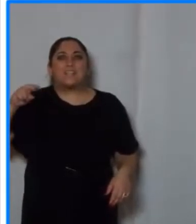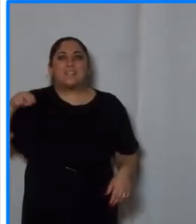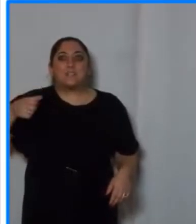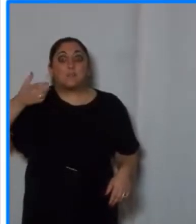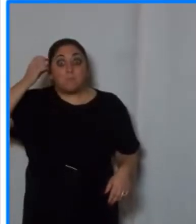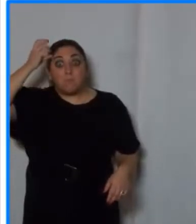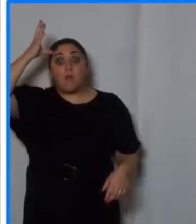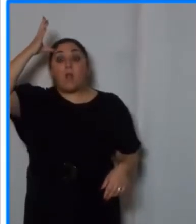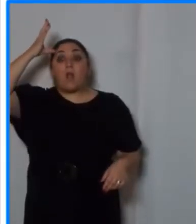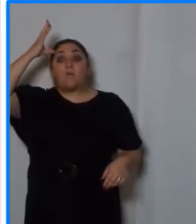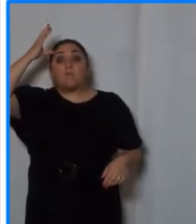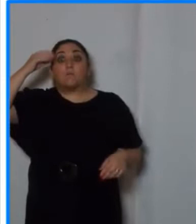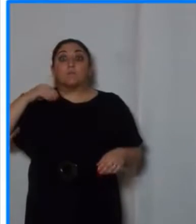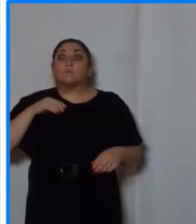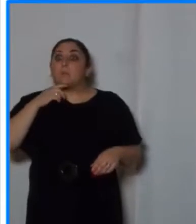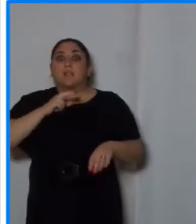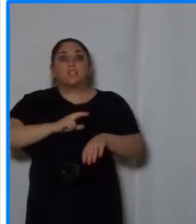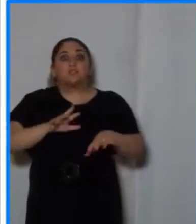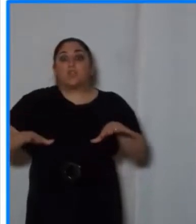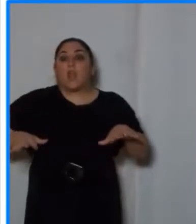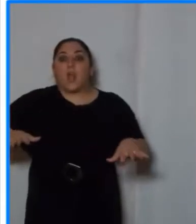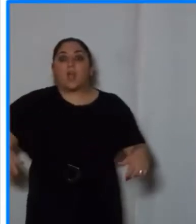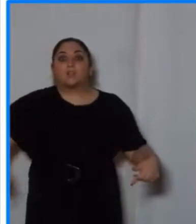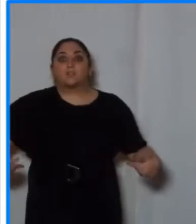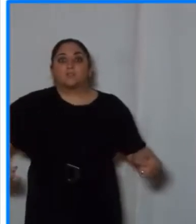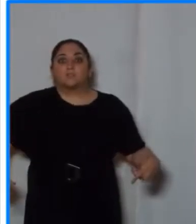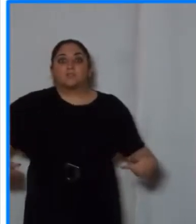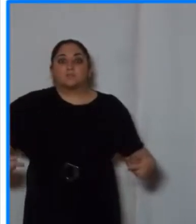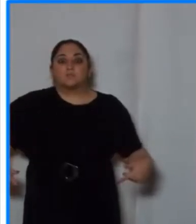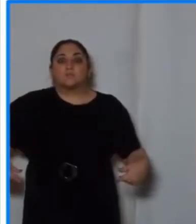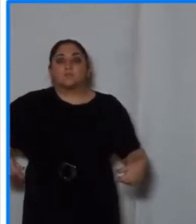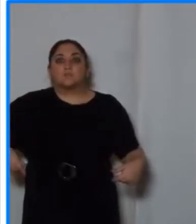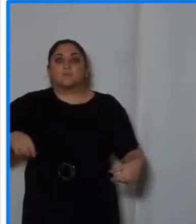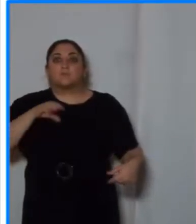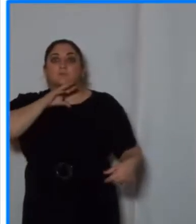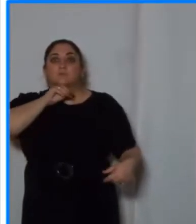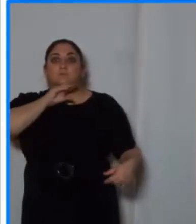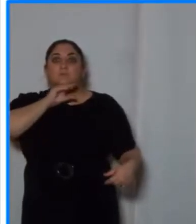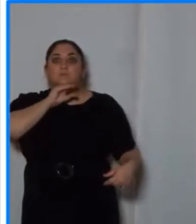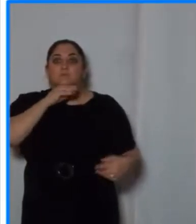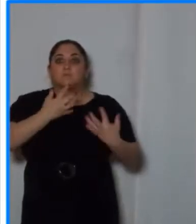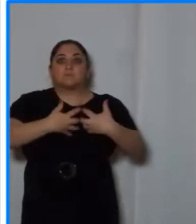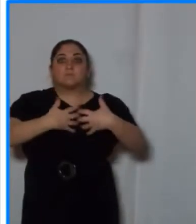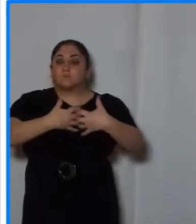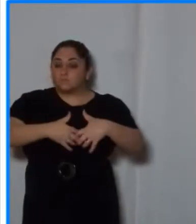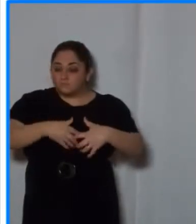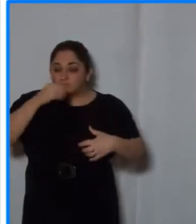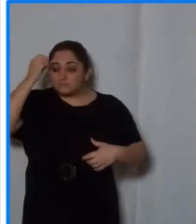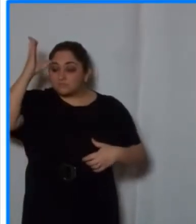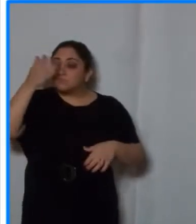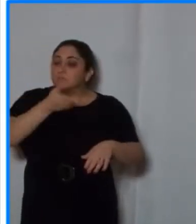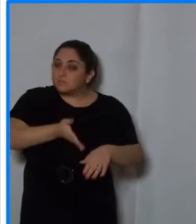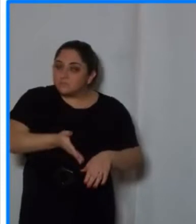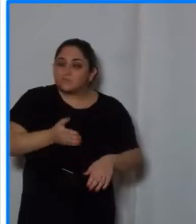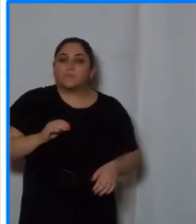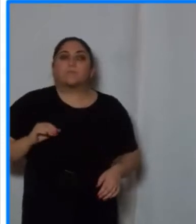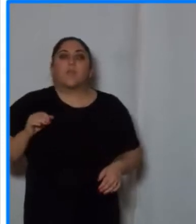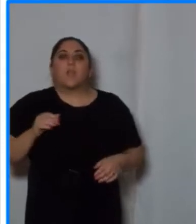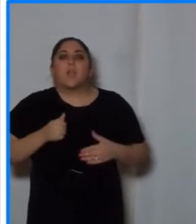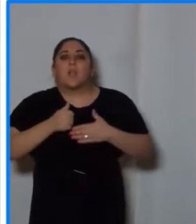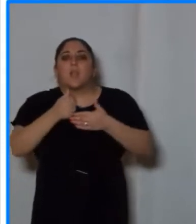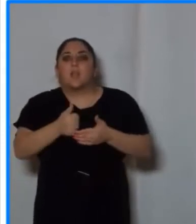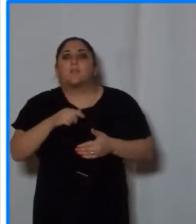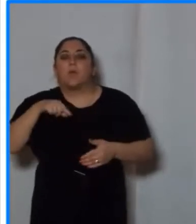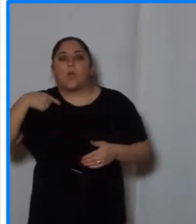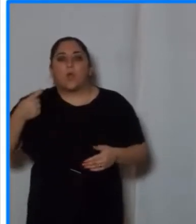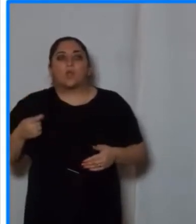instead of mouse. There are a lot of adaptive strategies that might come into question here. Many assistive devices used by